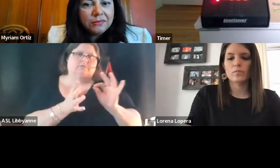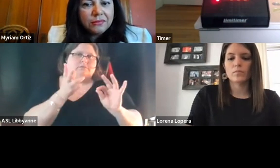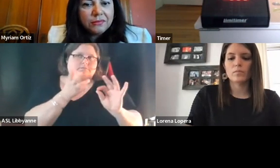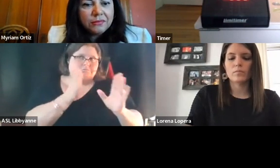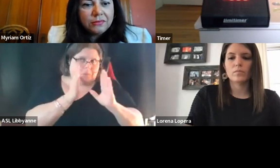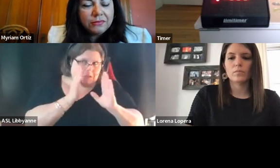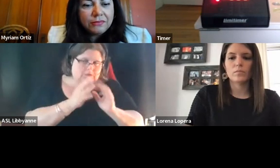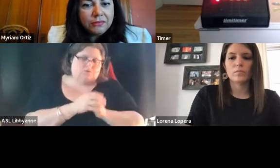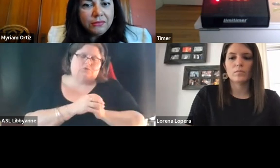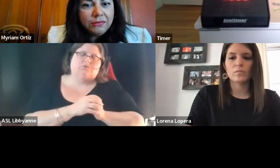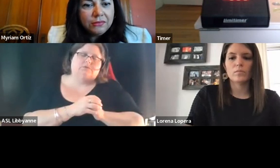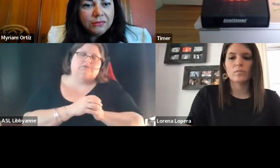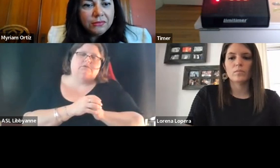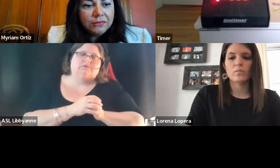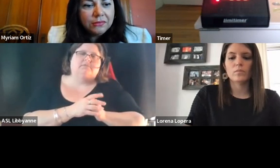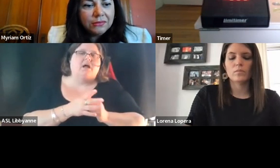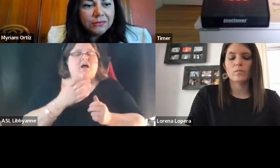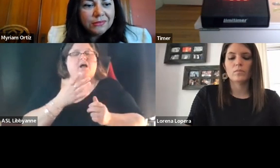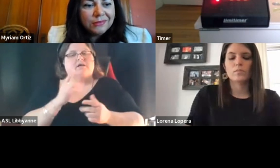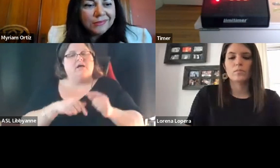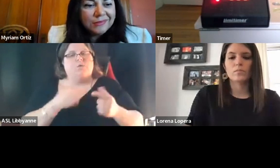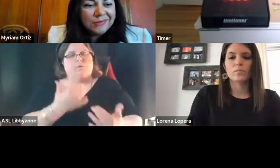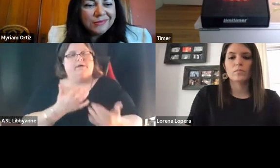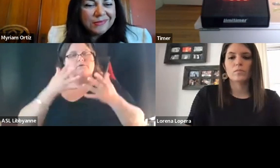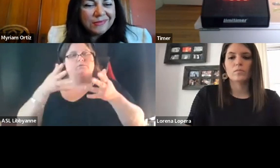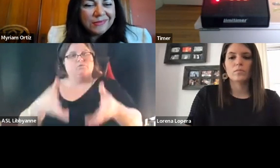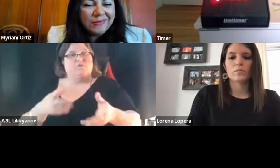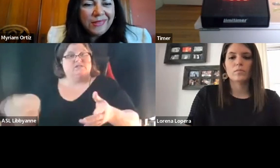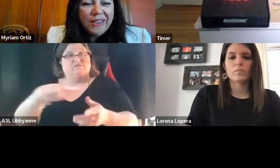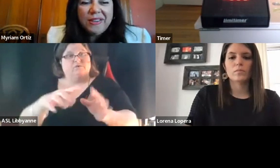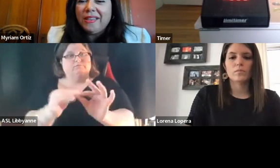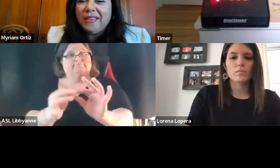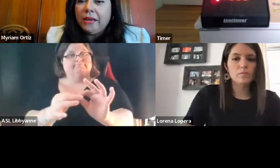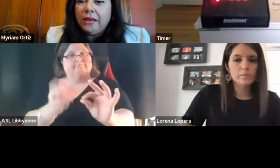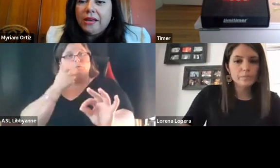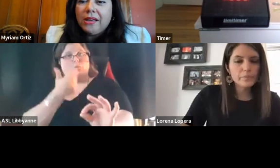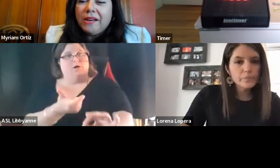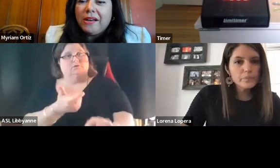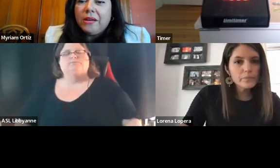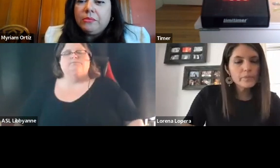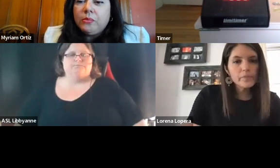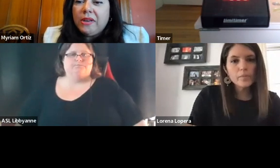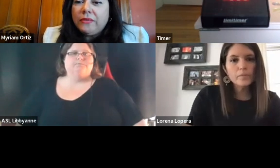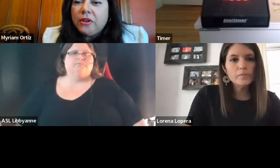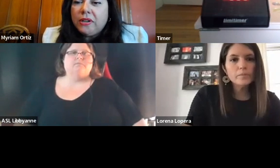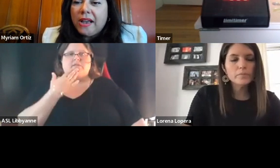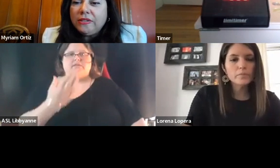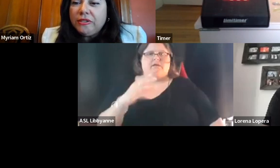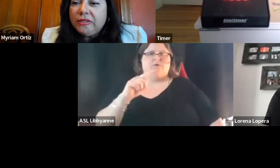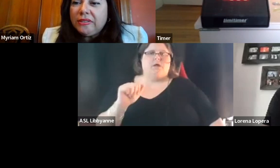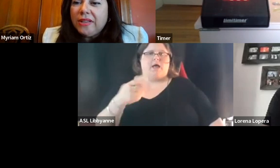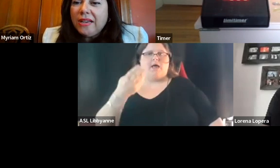And I look forward to listening to the rest of the testimony. Thank you, Kathy. We have